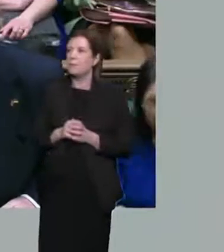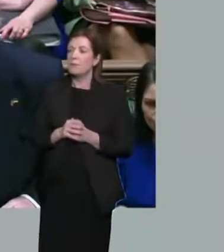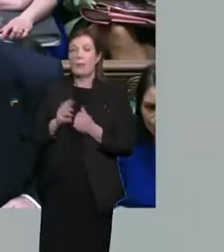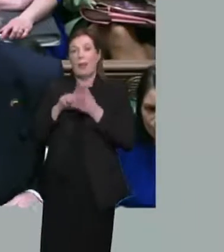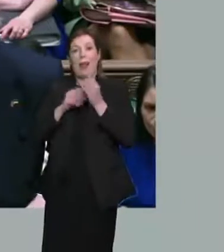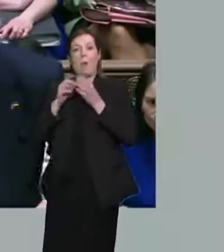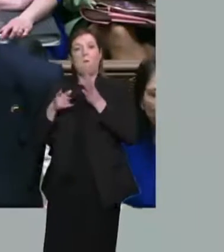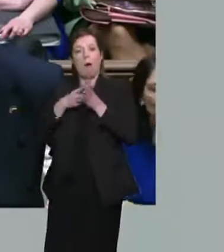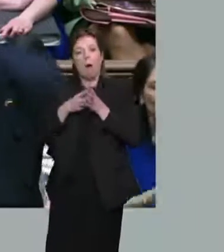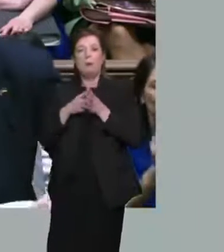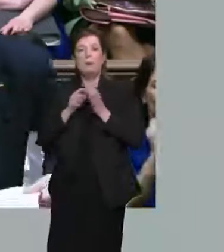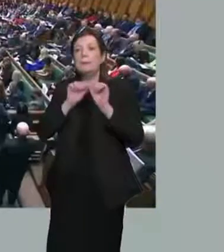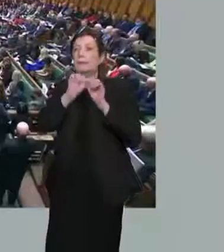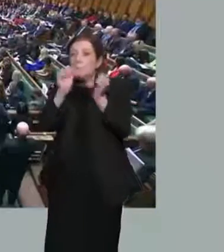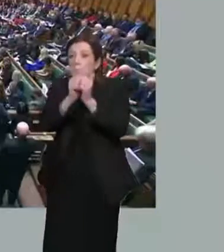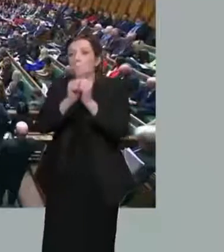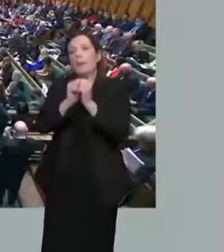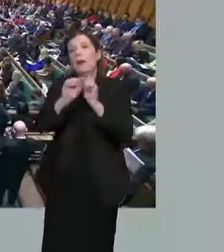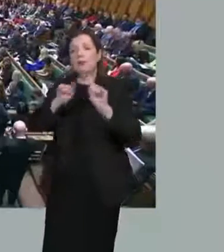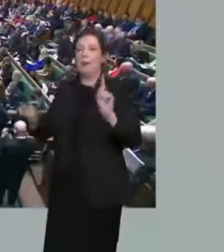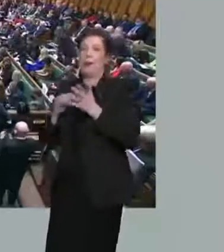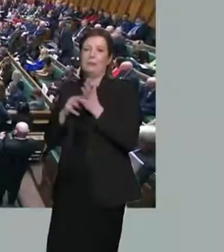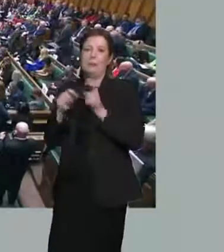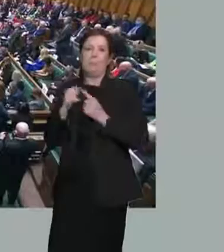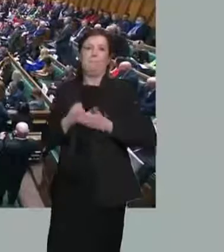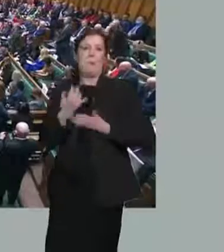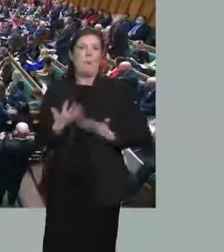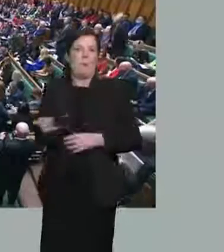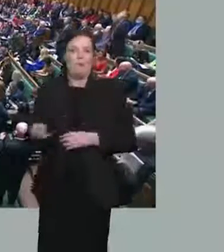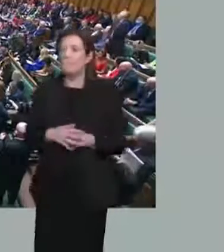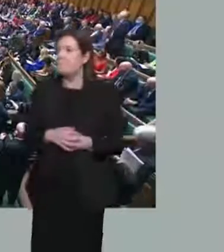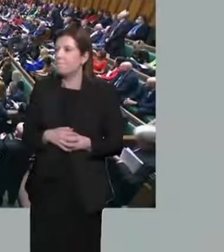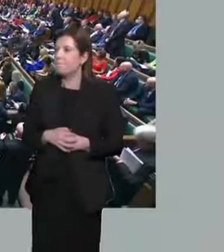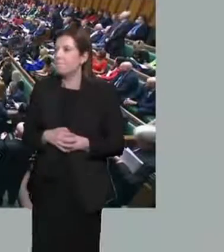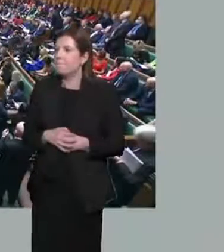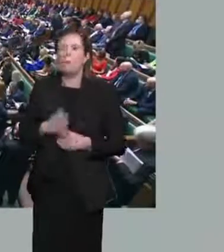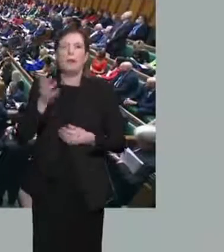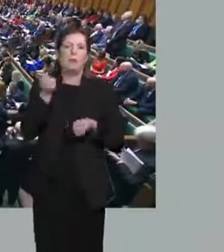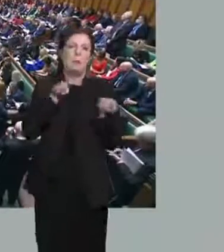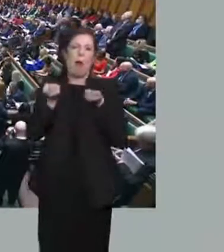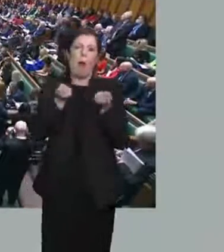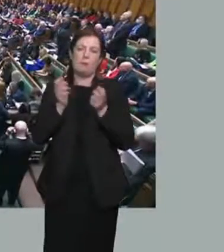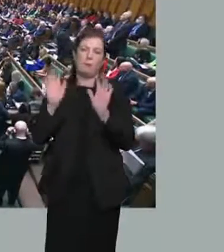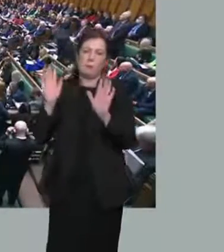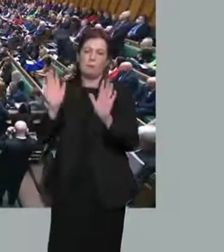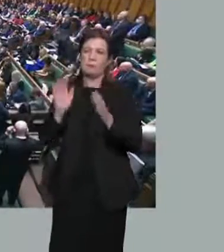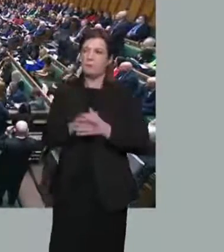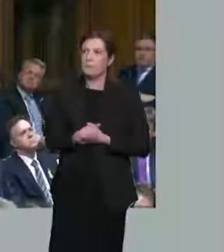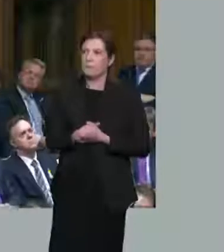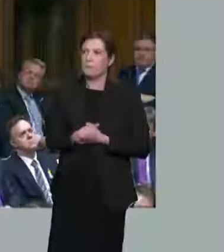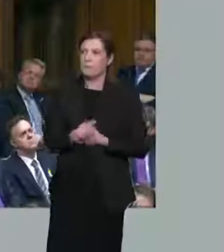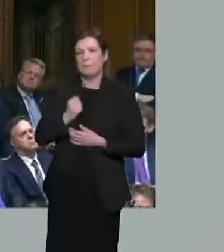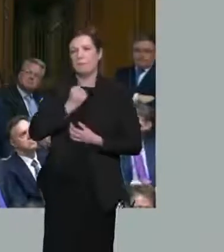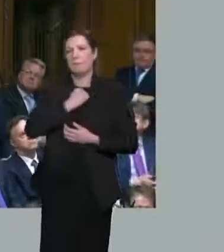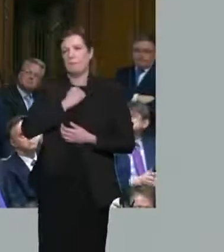the policy of the SNP. Jason McCartney. Thank you, Mr. Speaker. I'm so proud to represent a